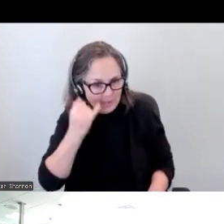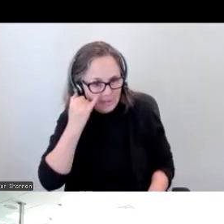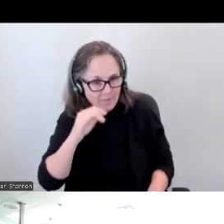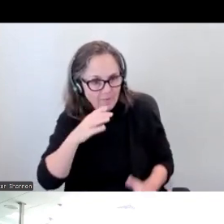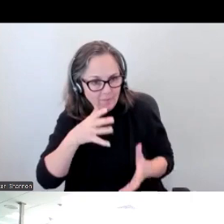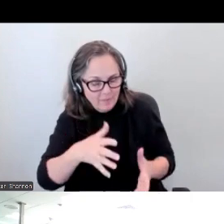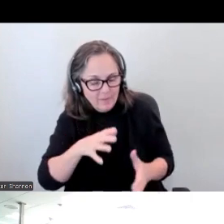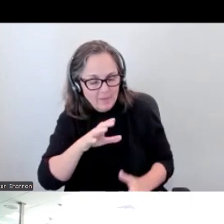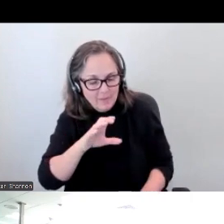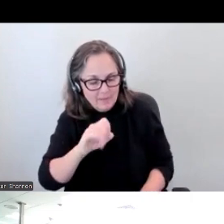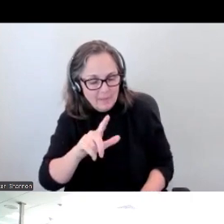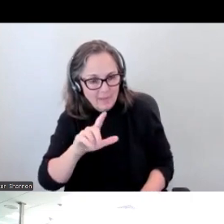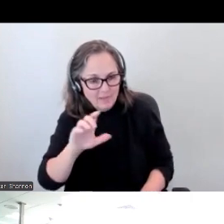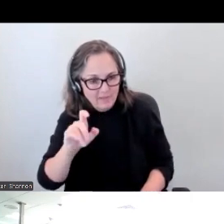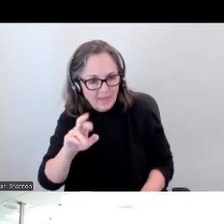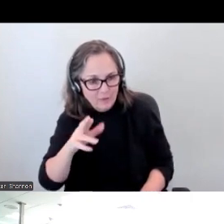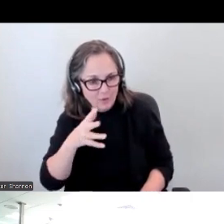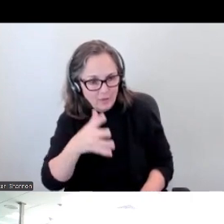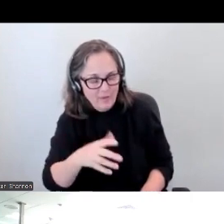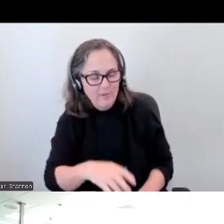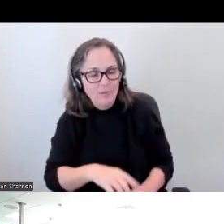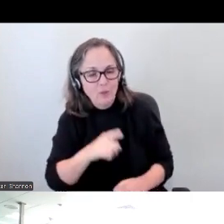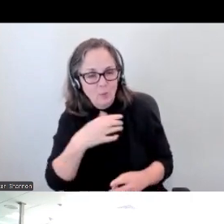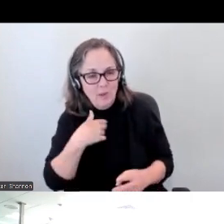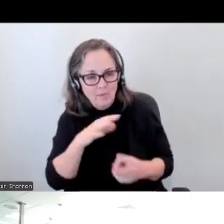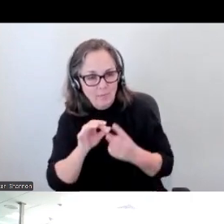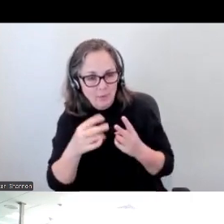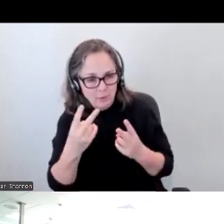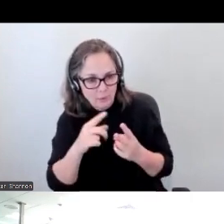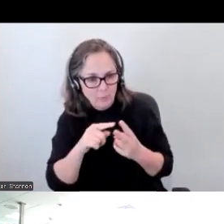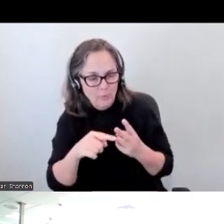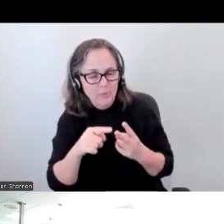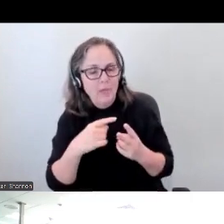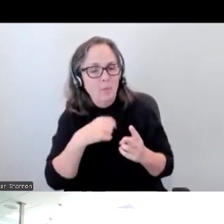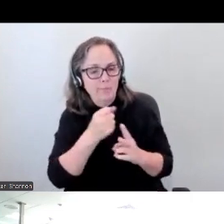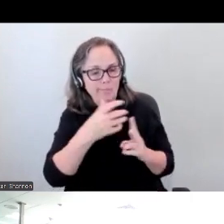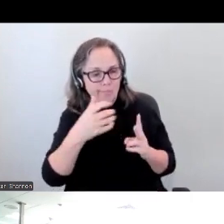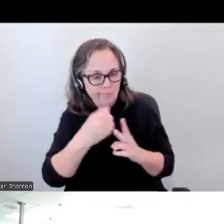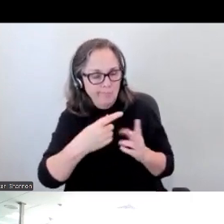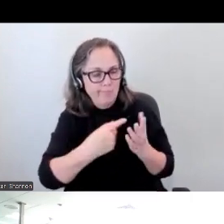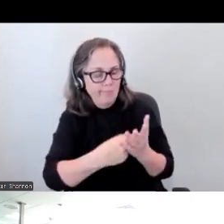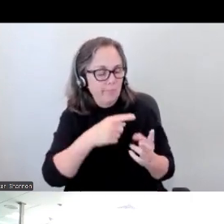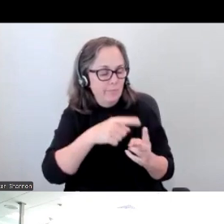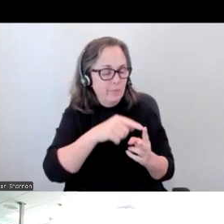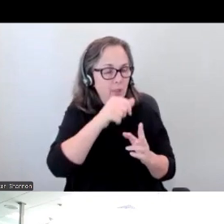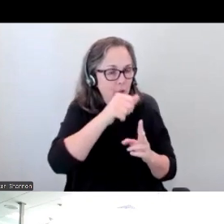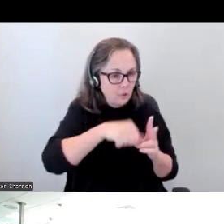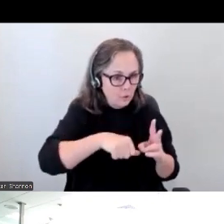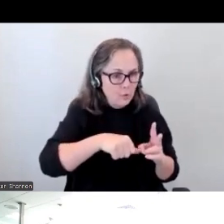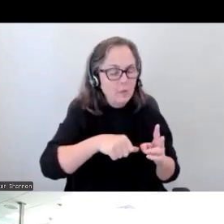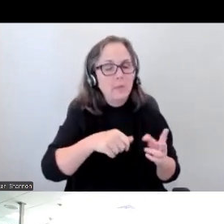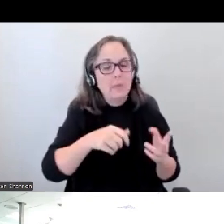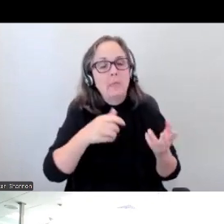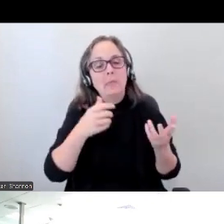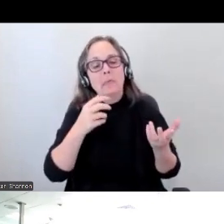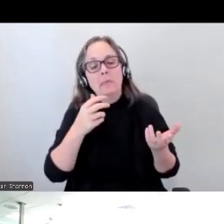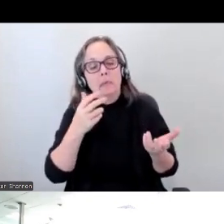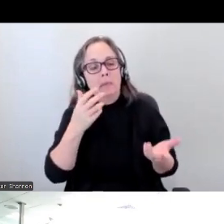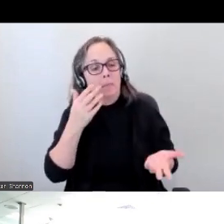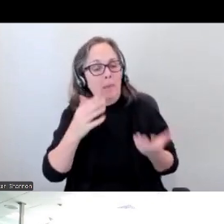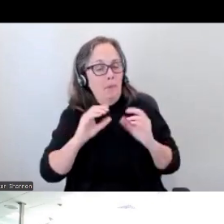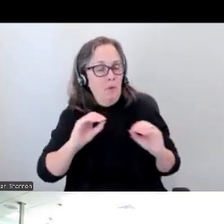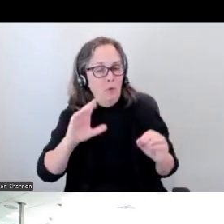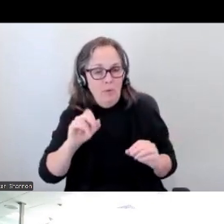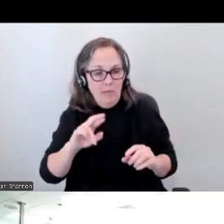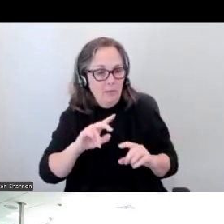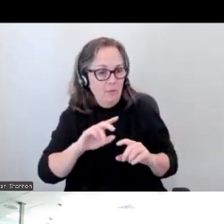left behind. Here are the two options, and we go through them. One is to have surgery, recognizing maybe there's no cancer cells left and